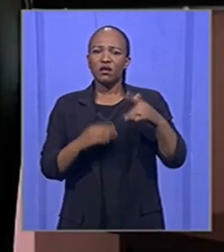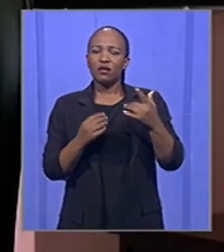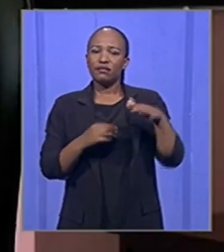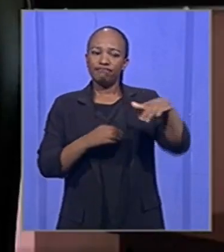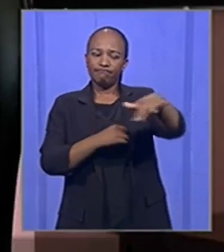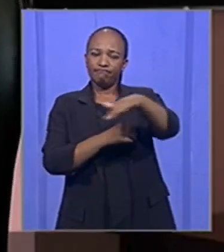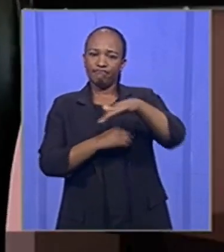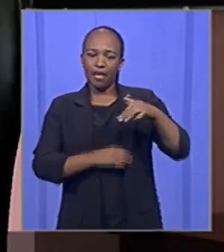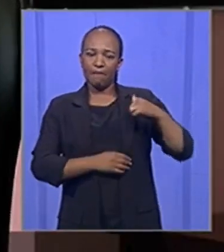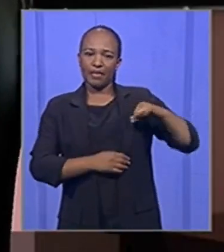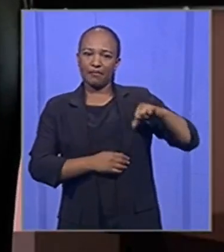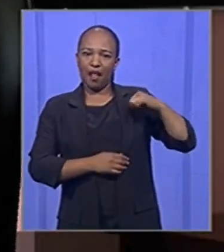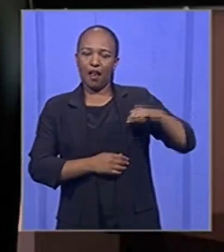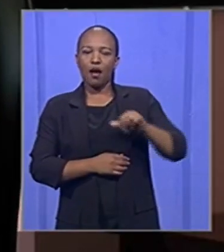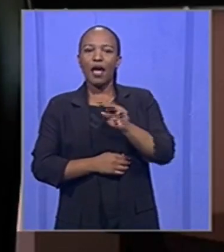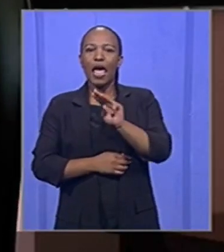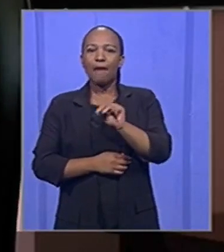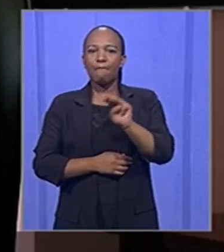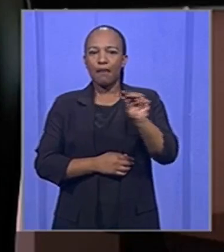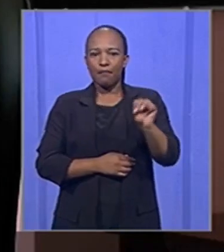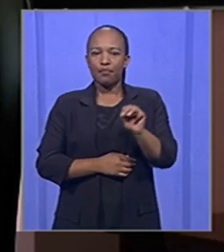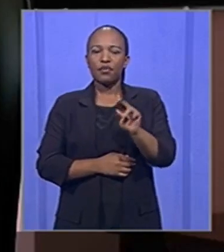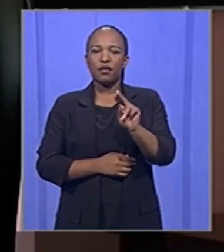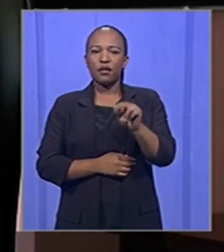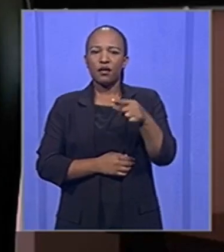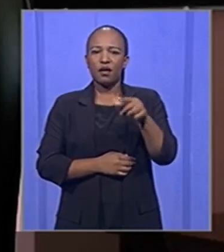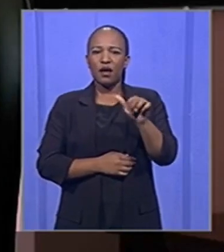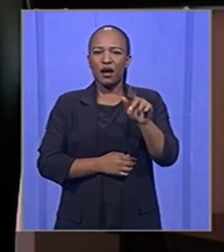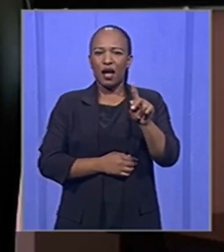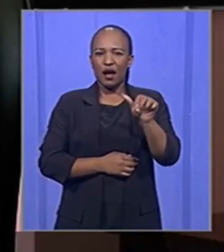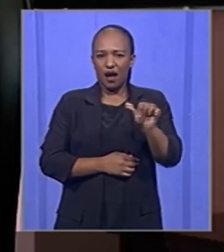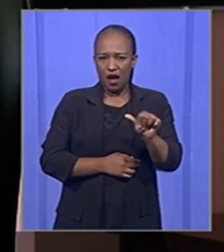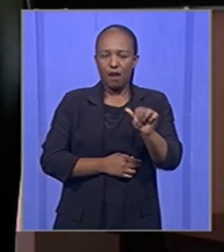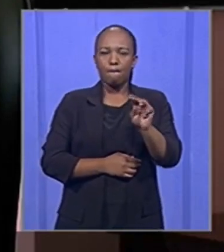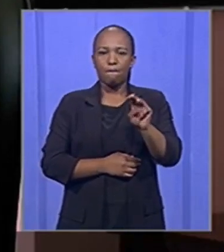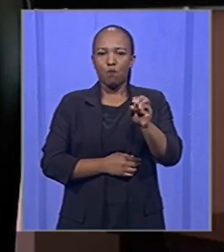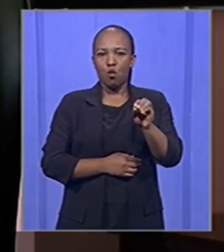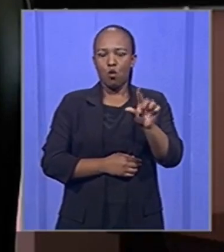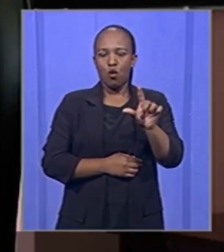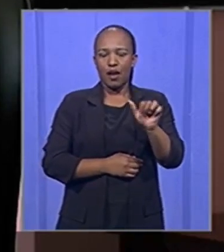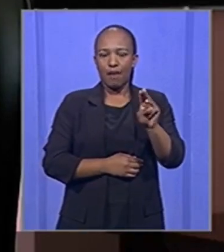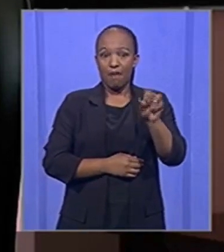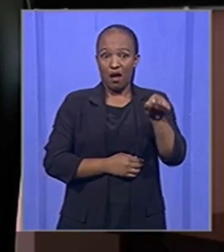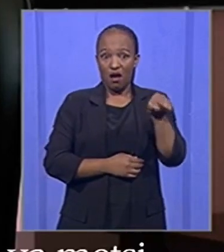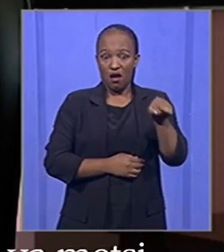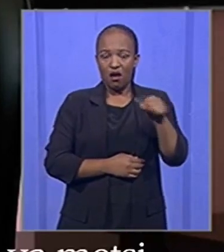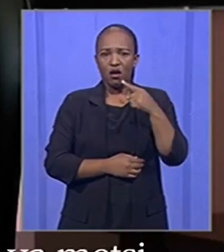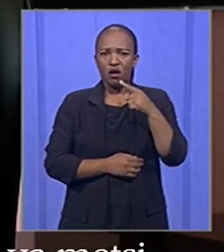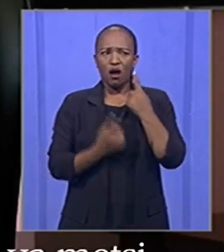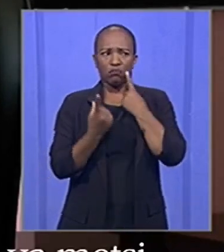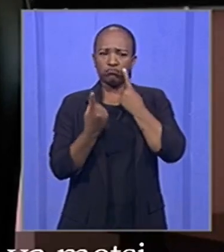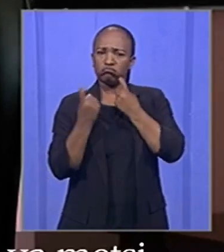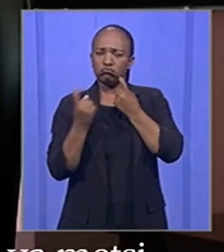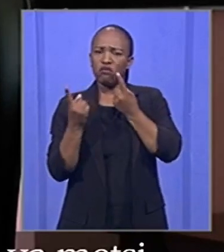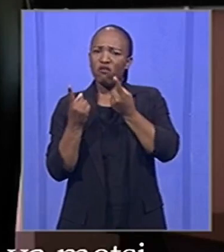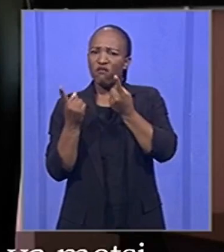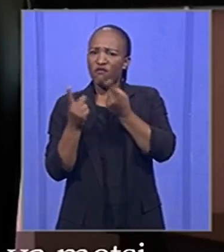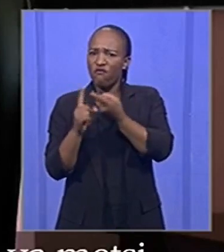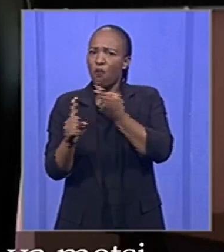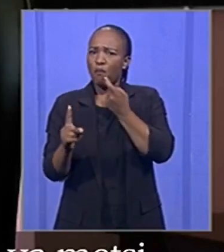utlwa dingongora tsa Human Rights Commission tsa gore ga gona tirisano mmogo. Mme mo boemong